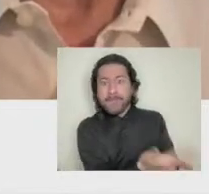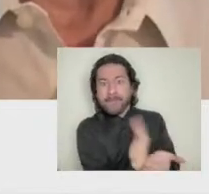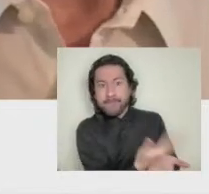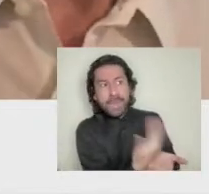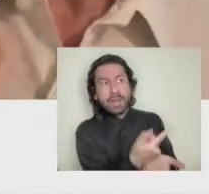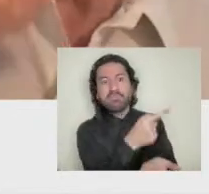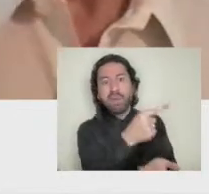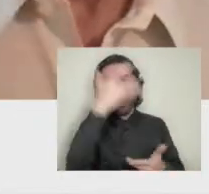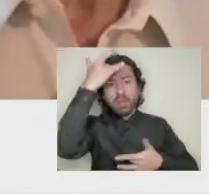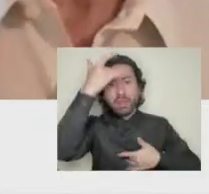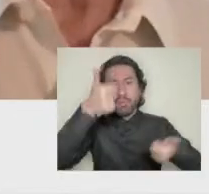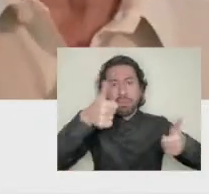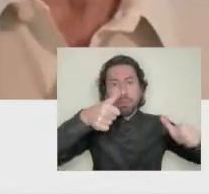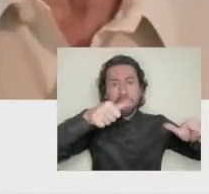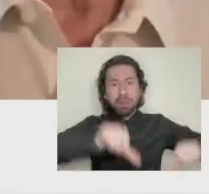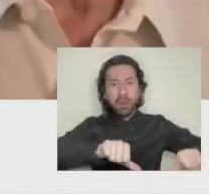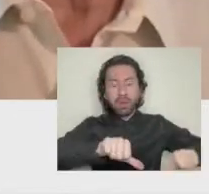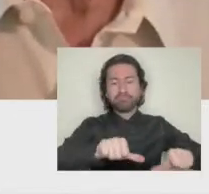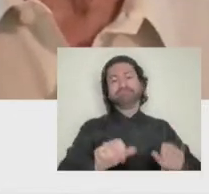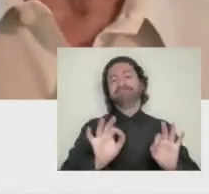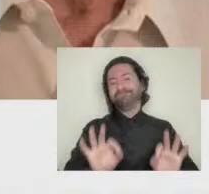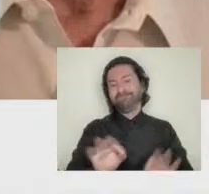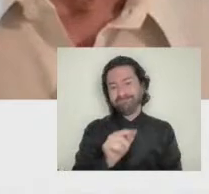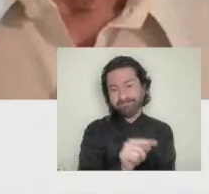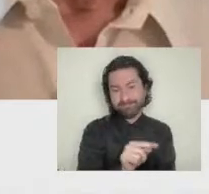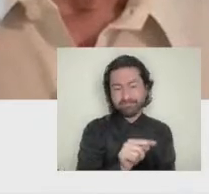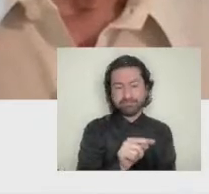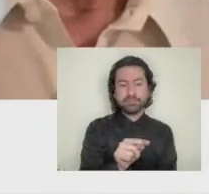is effort inversely proportionate to need.